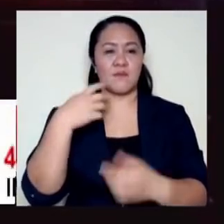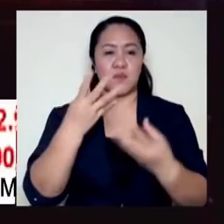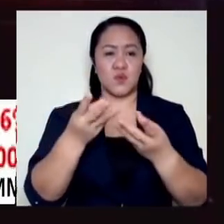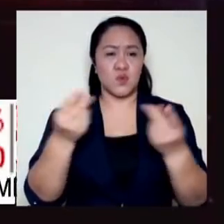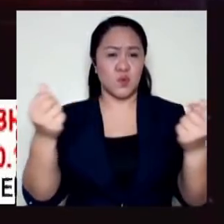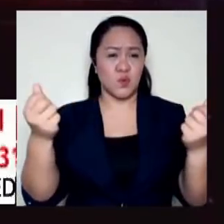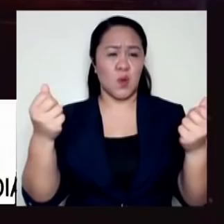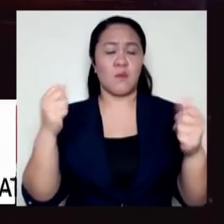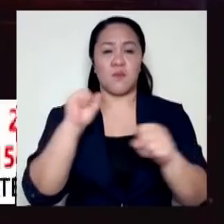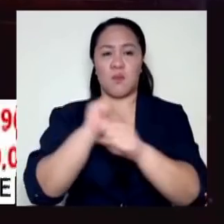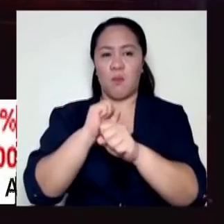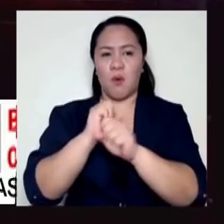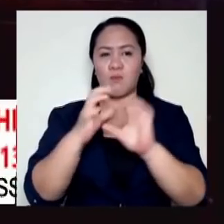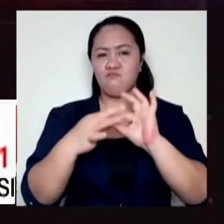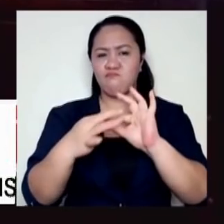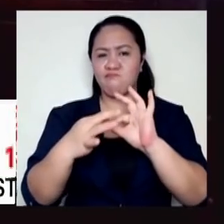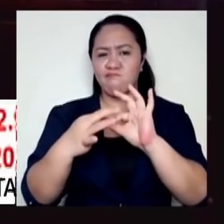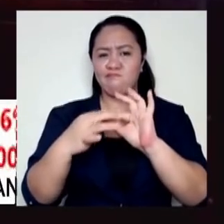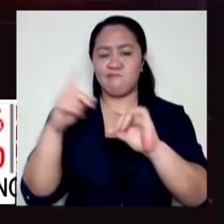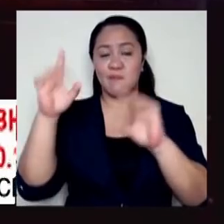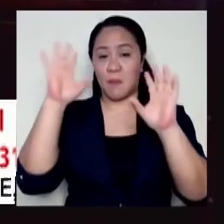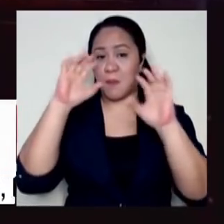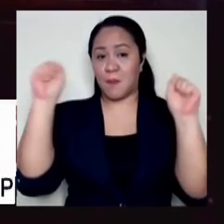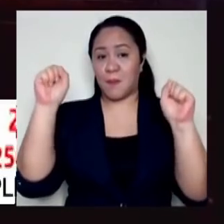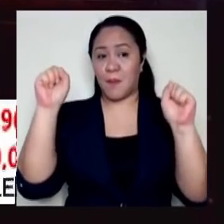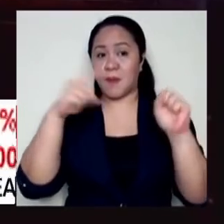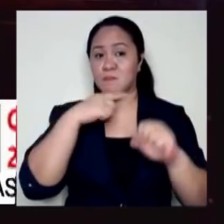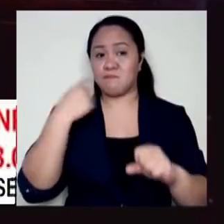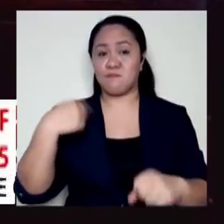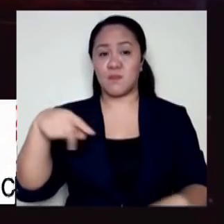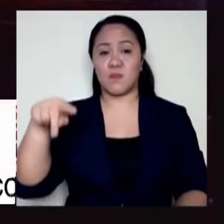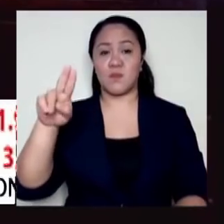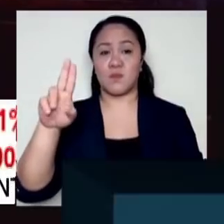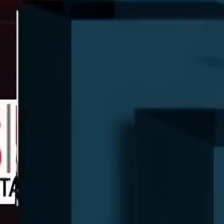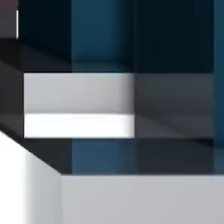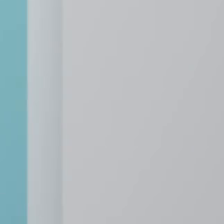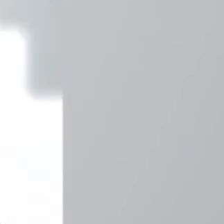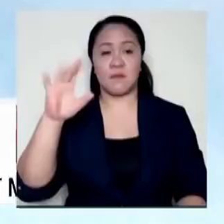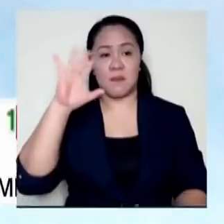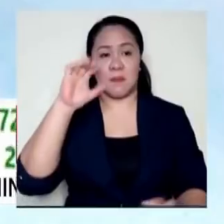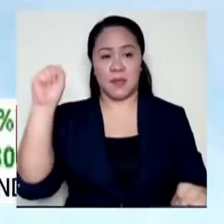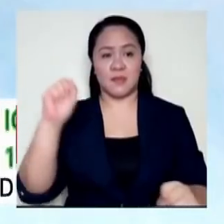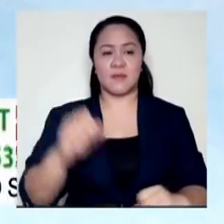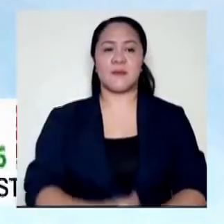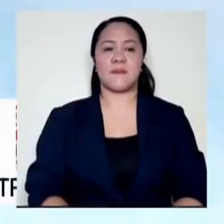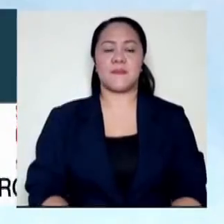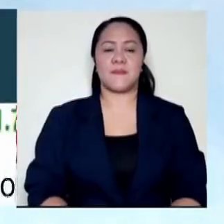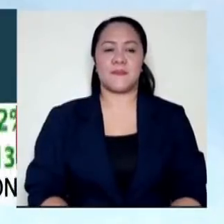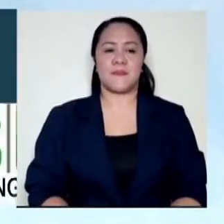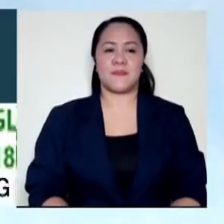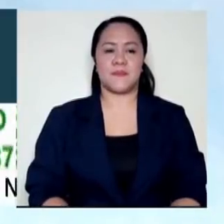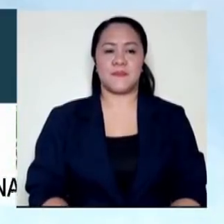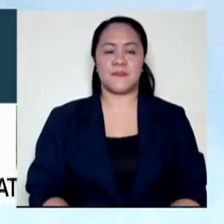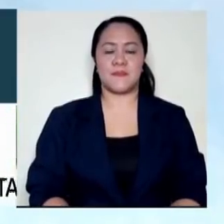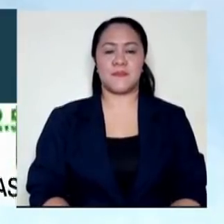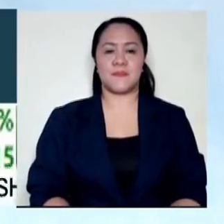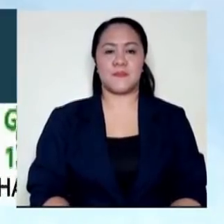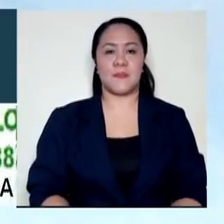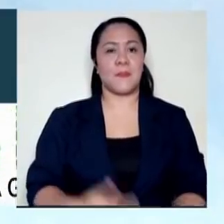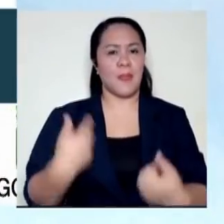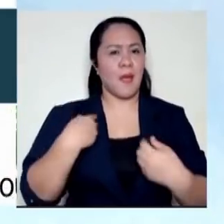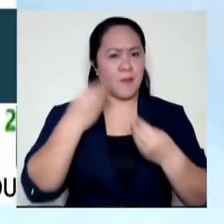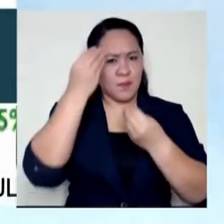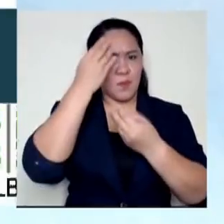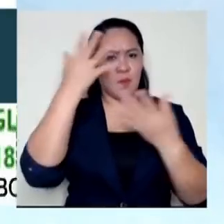work together with Russian President Vladimir Putin. This report. Well, let me make it clear. I think he's